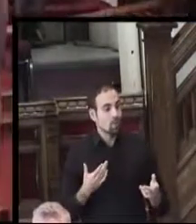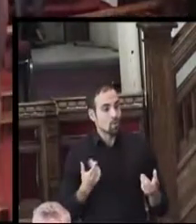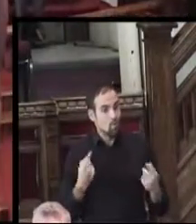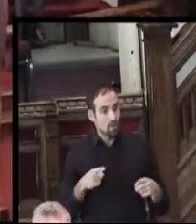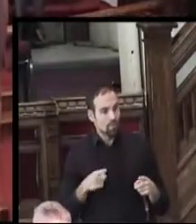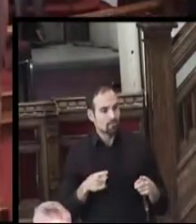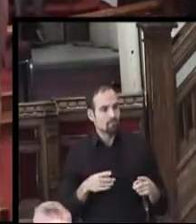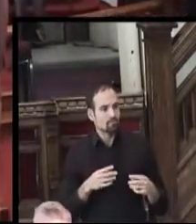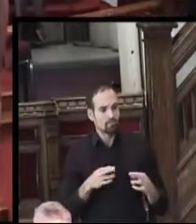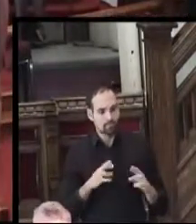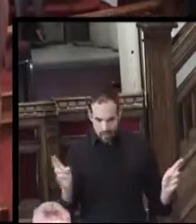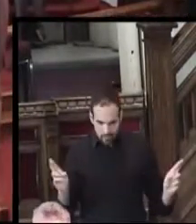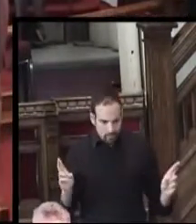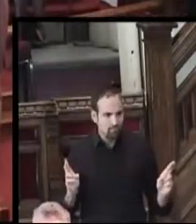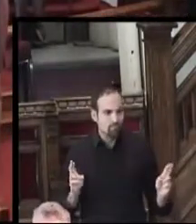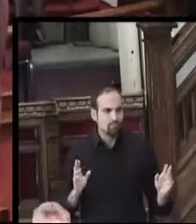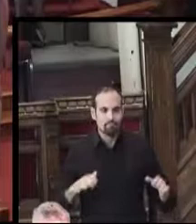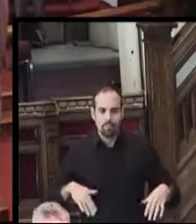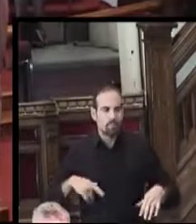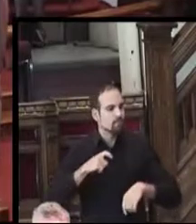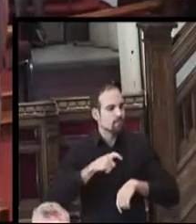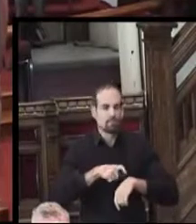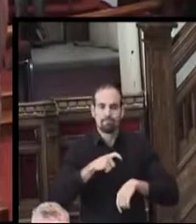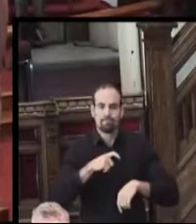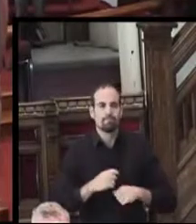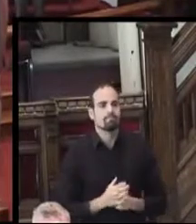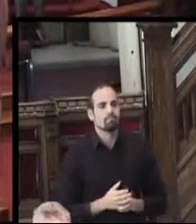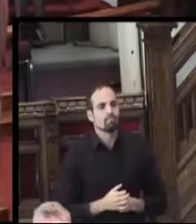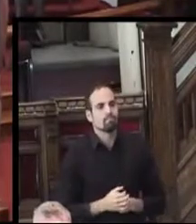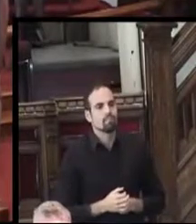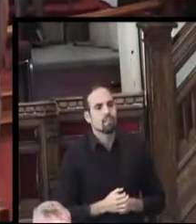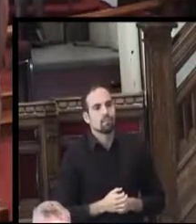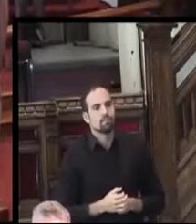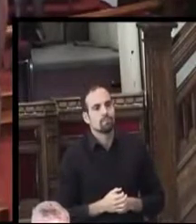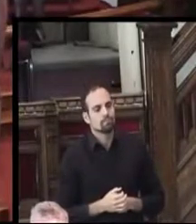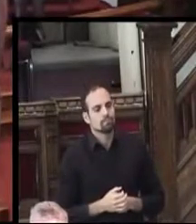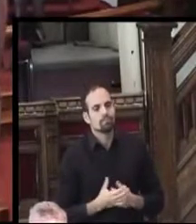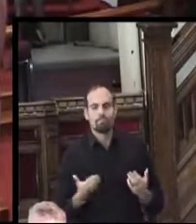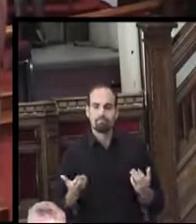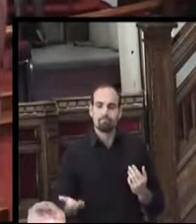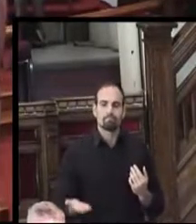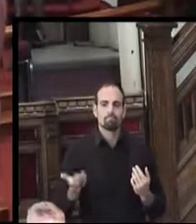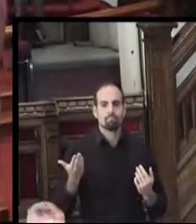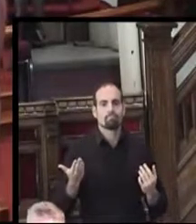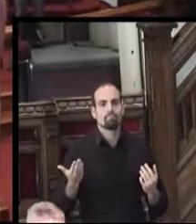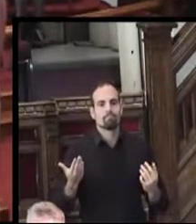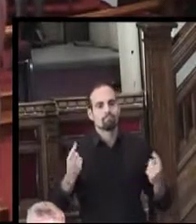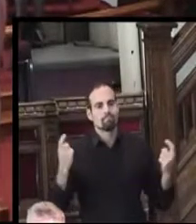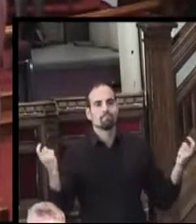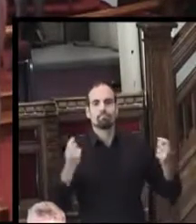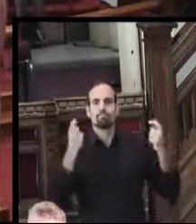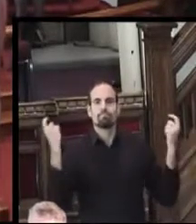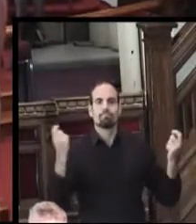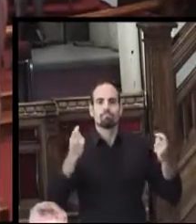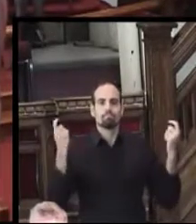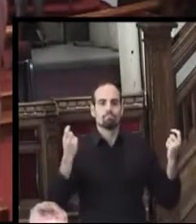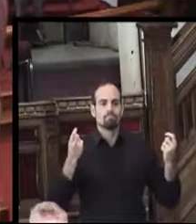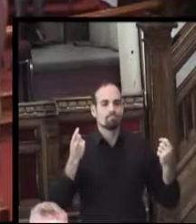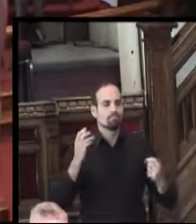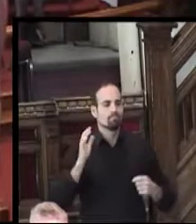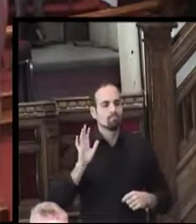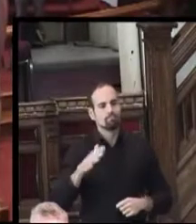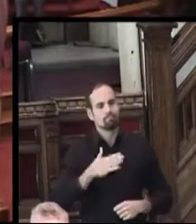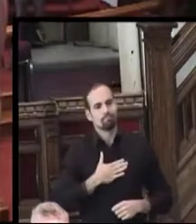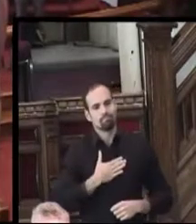yet. And I just want to celebrate Bruce's willingness to trust